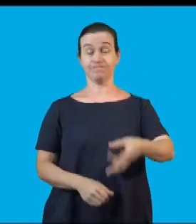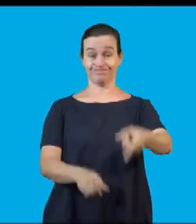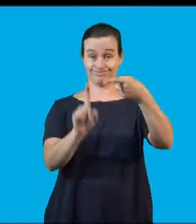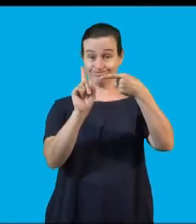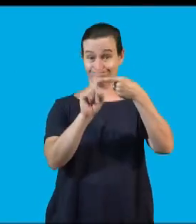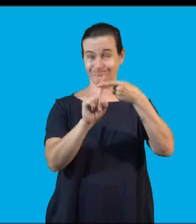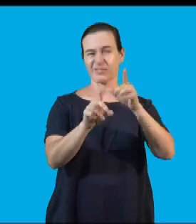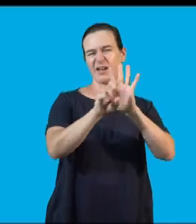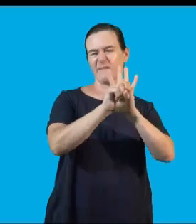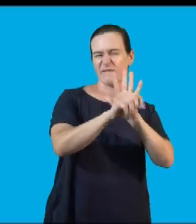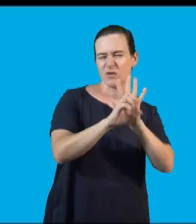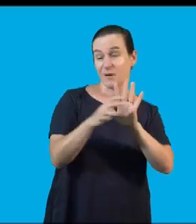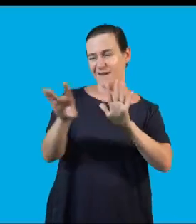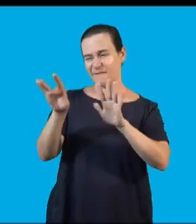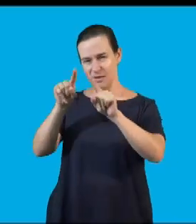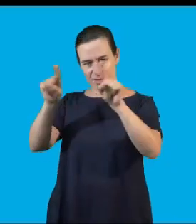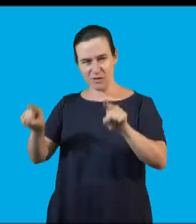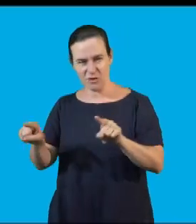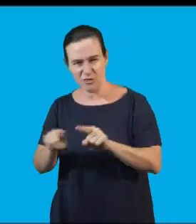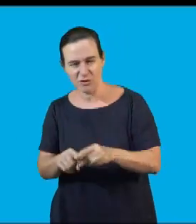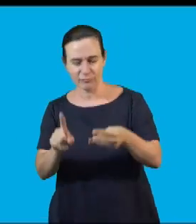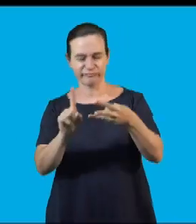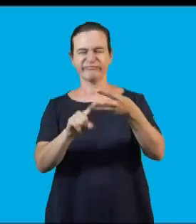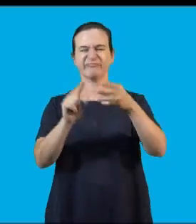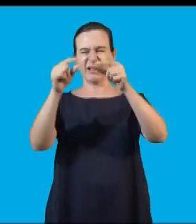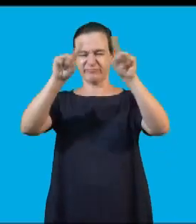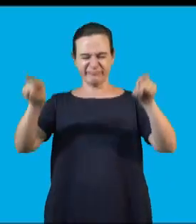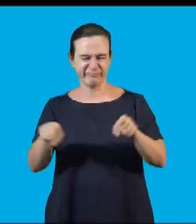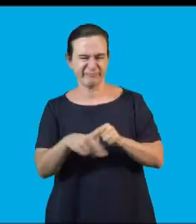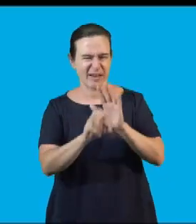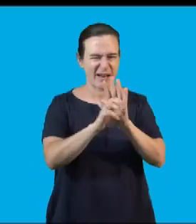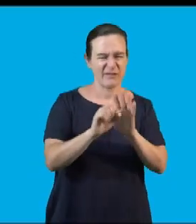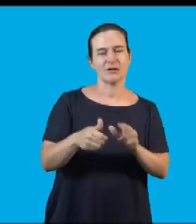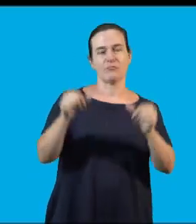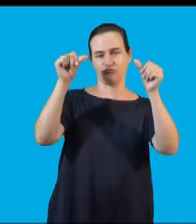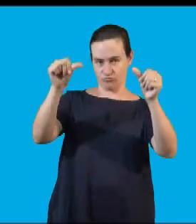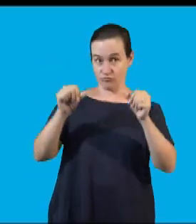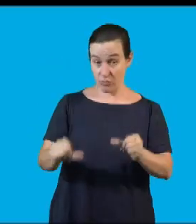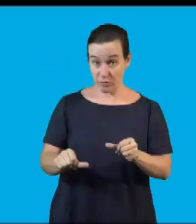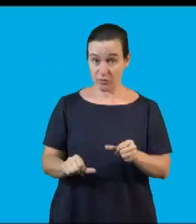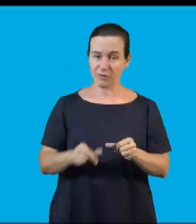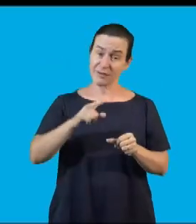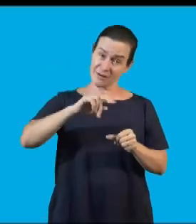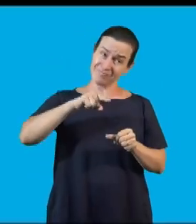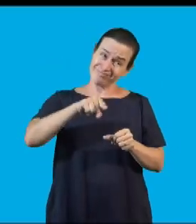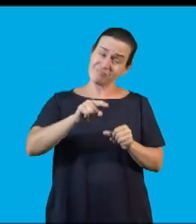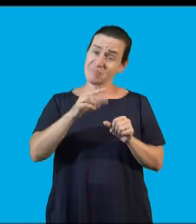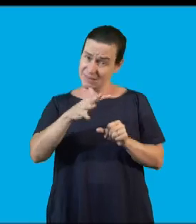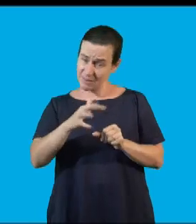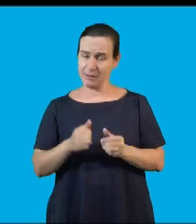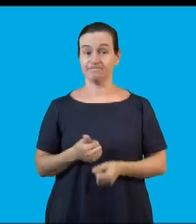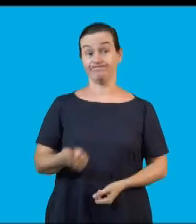A includes the advertisement, invitation, flyer and poster. These are all very